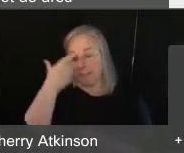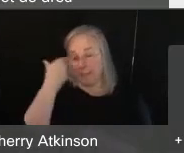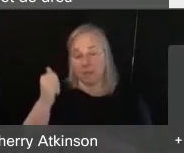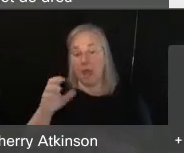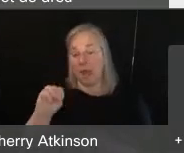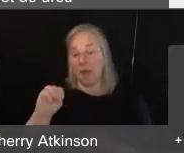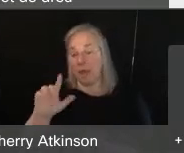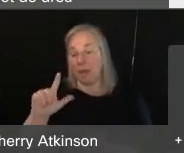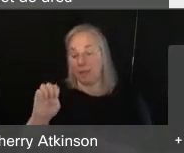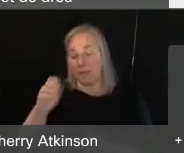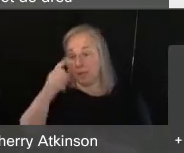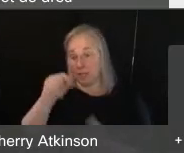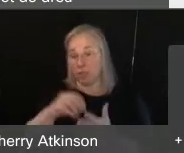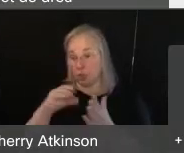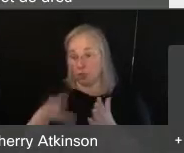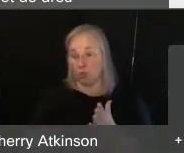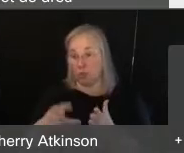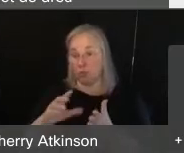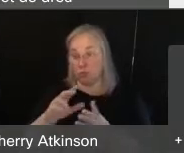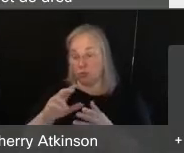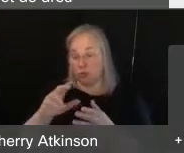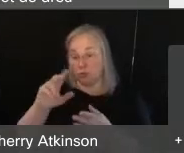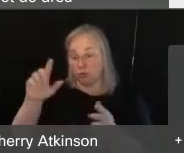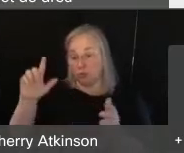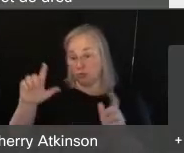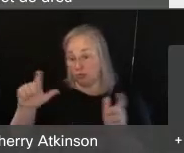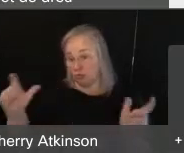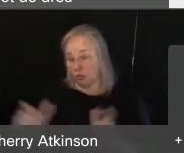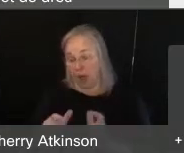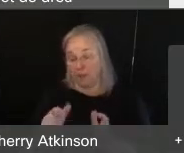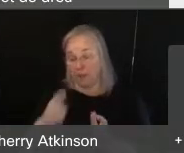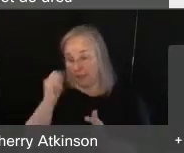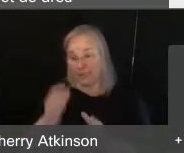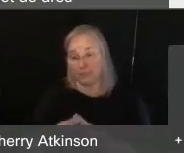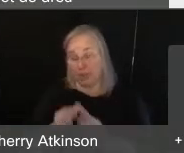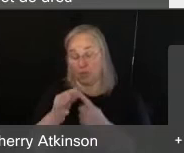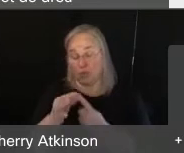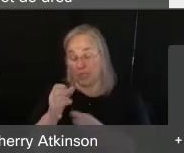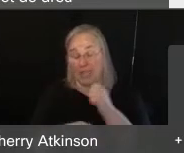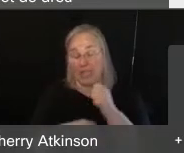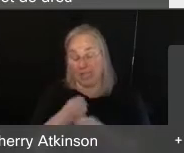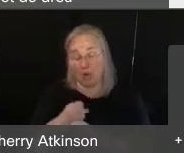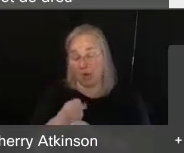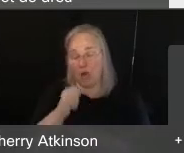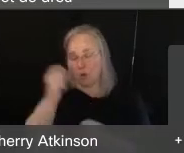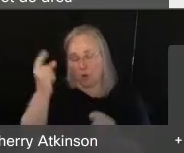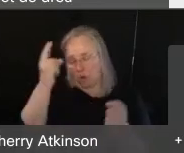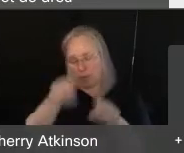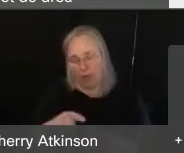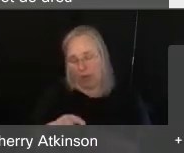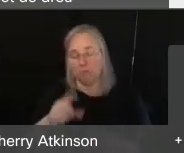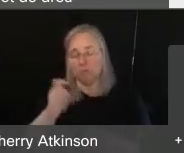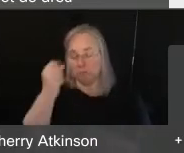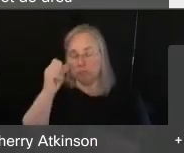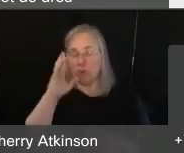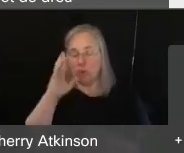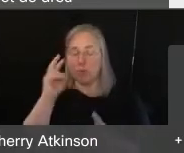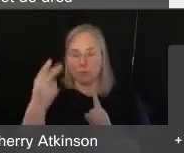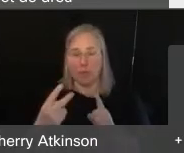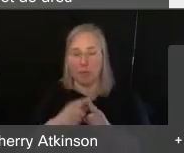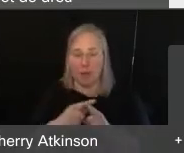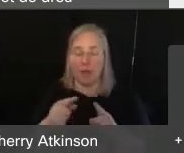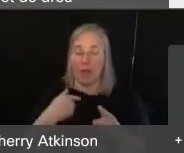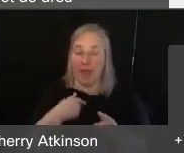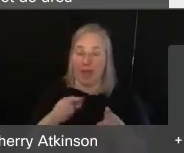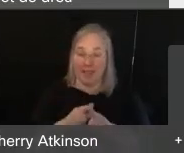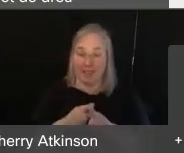because it's a special year, that's something I don't agree. I totally understand your perspective. But as the chair of school board, when I'm